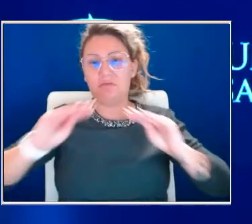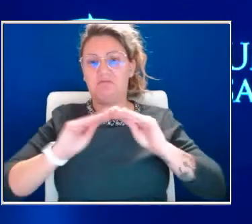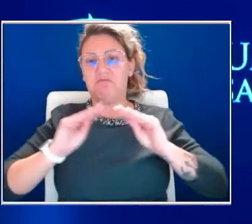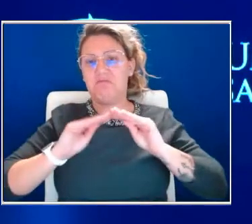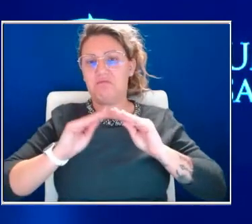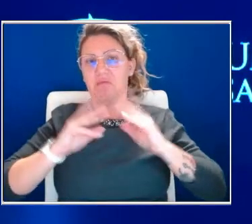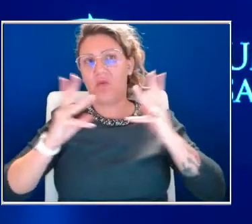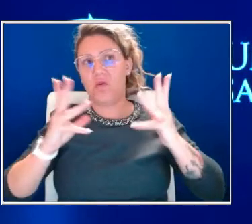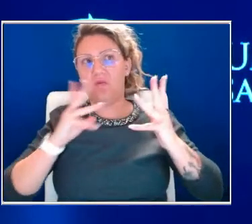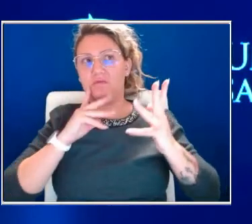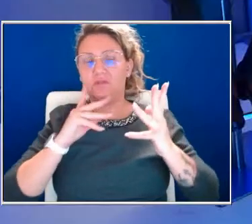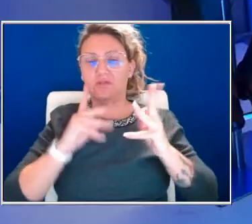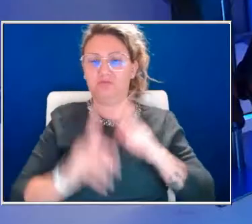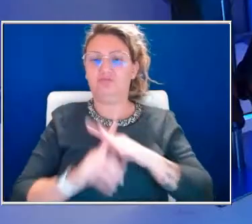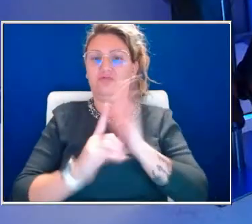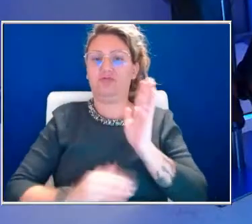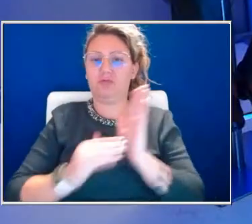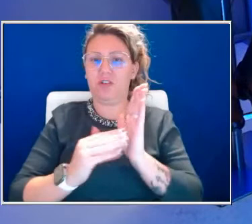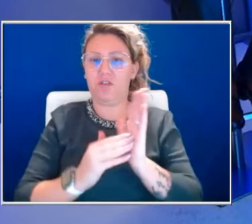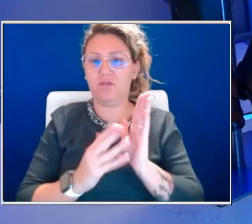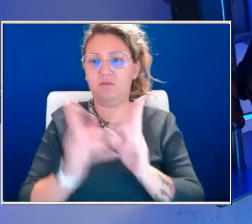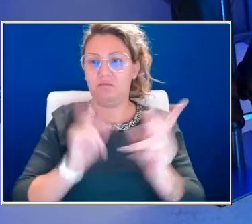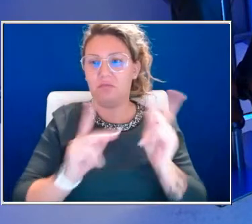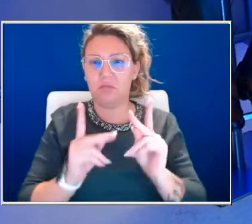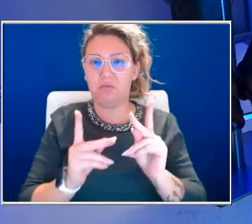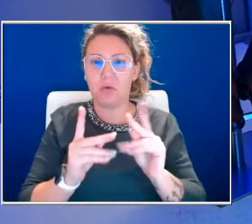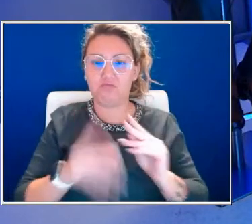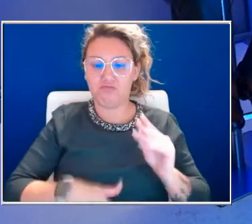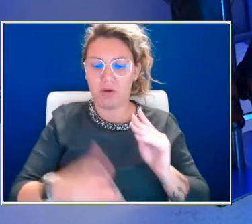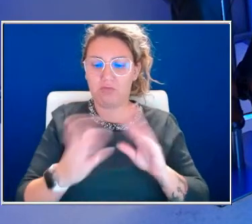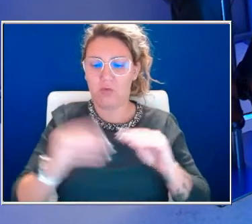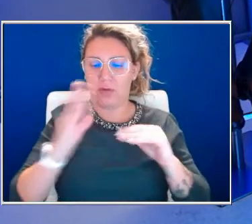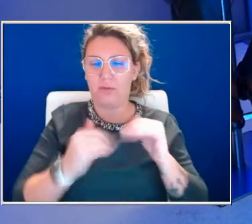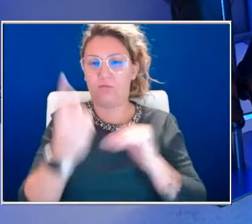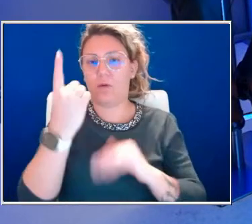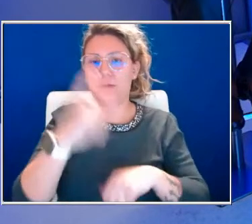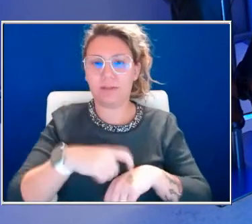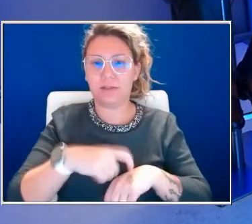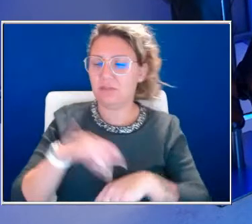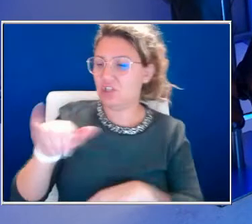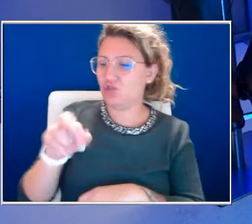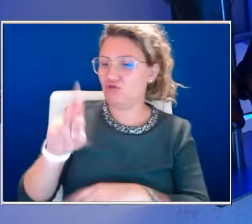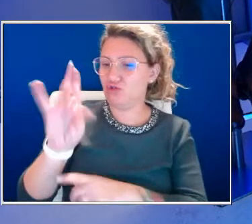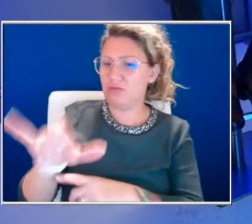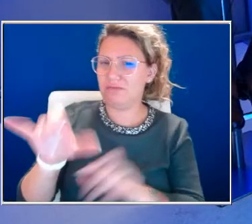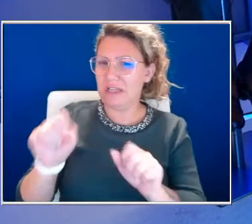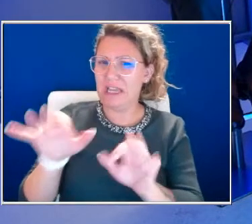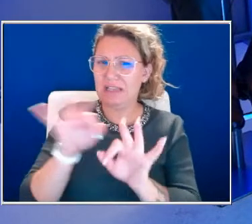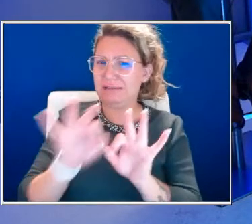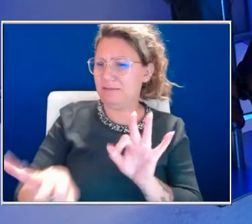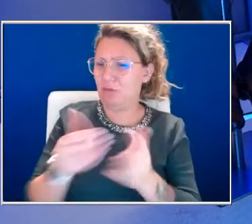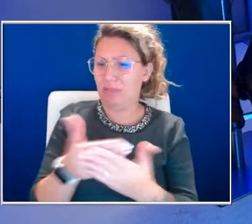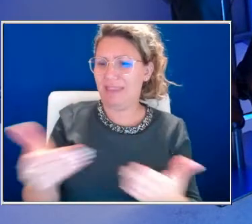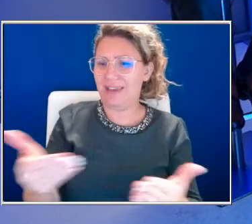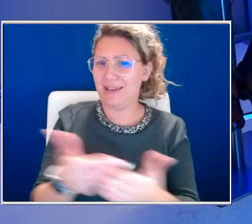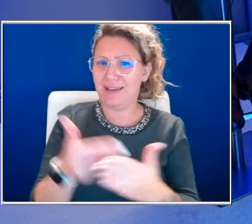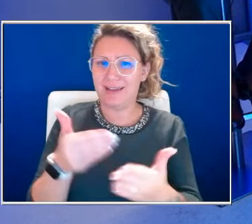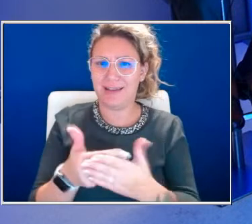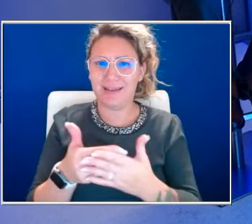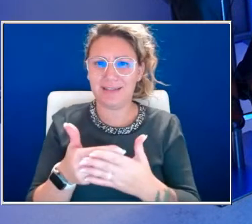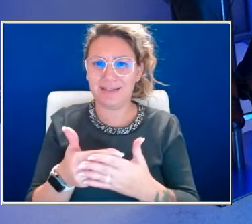pregnant more than once. Okay, Jeremy wants to know, are there simple things that I can do to avoid getting them, and are they